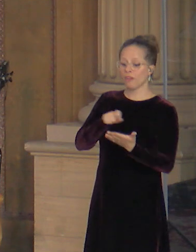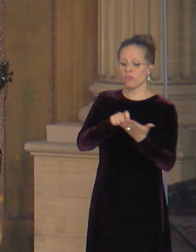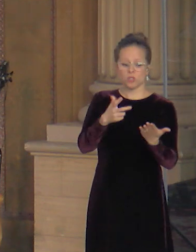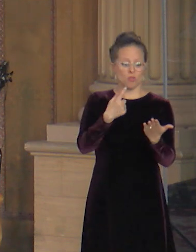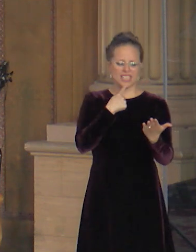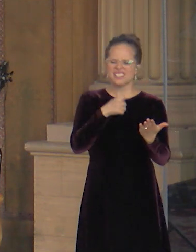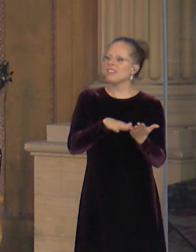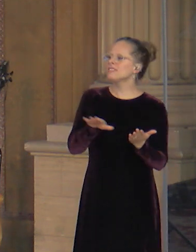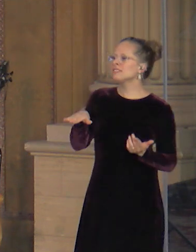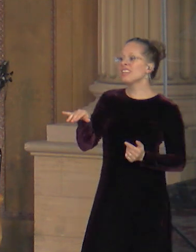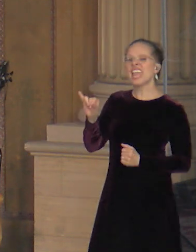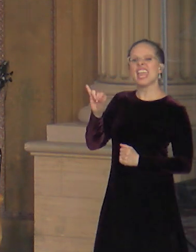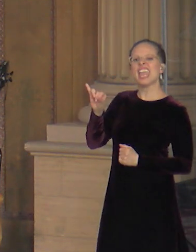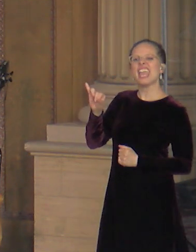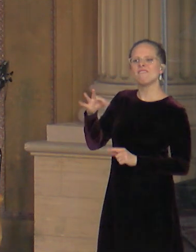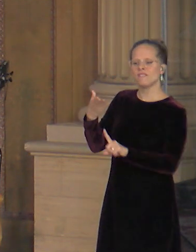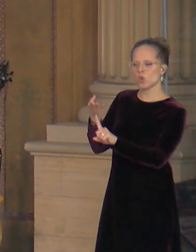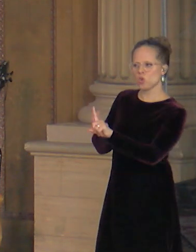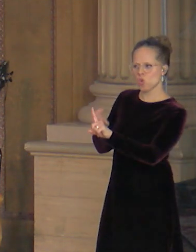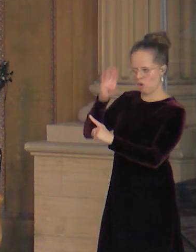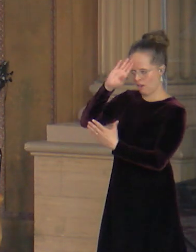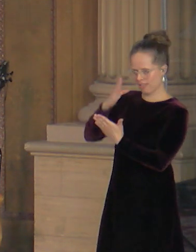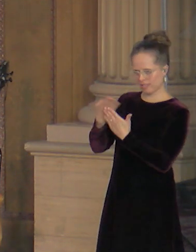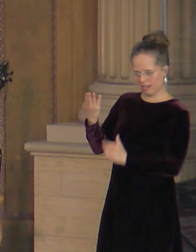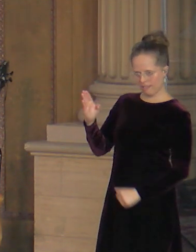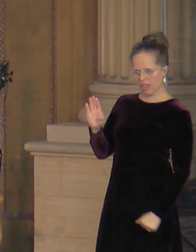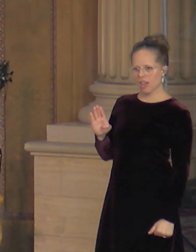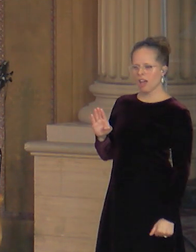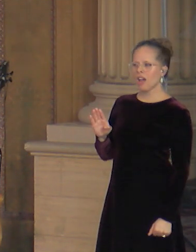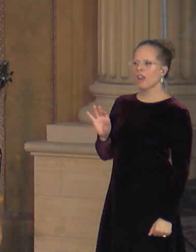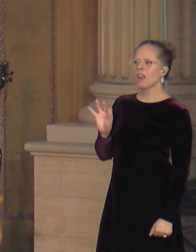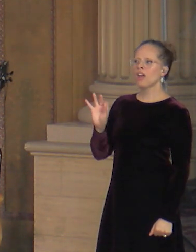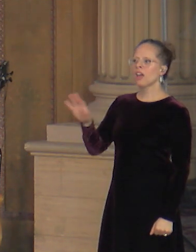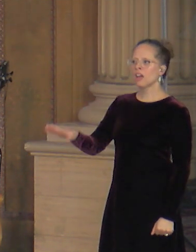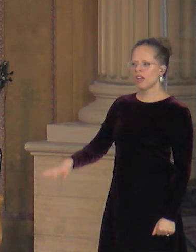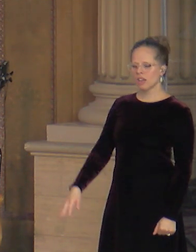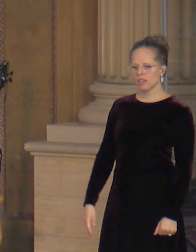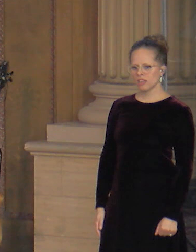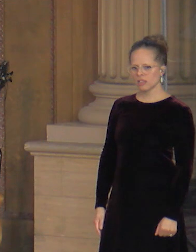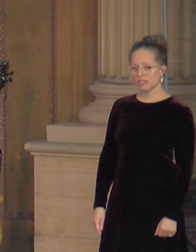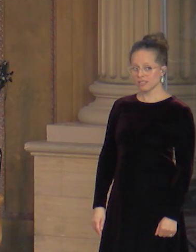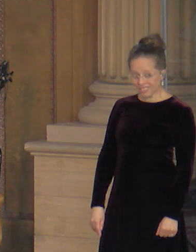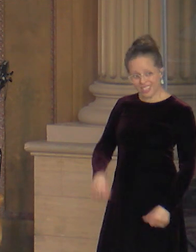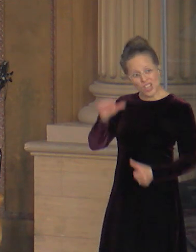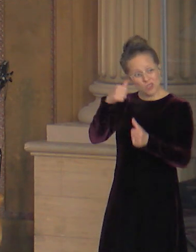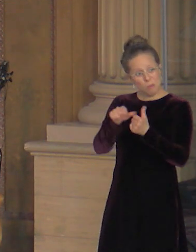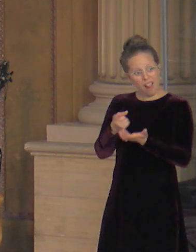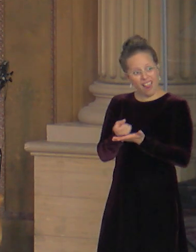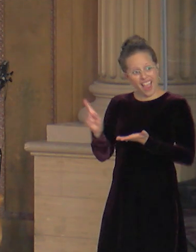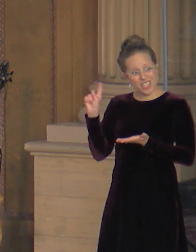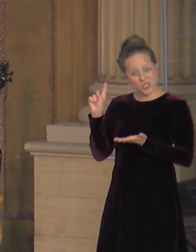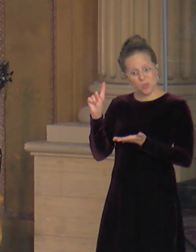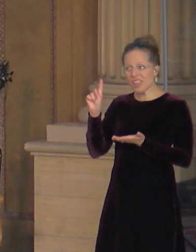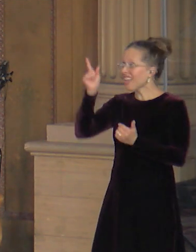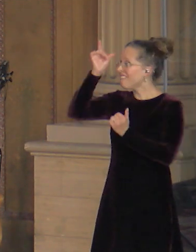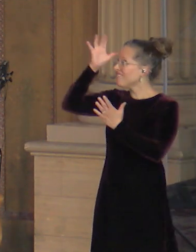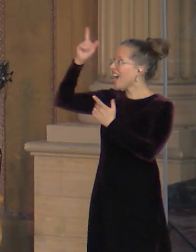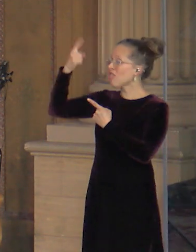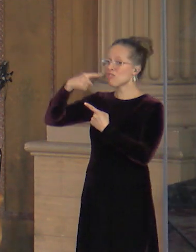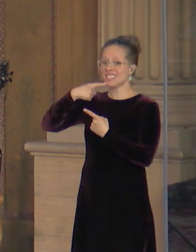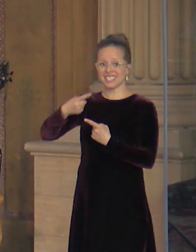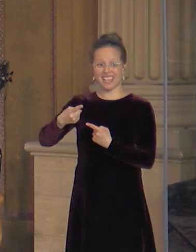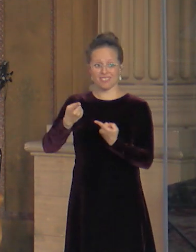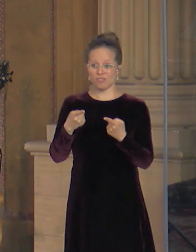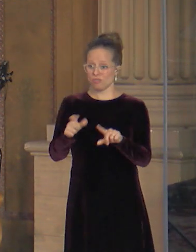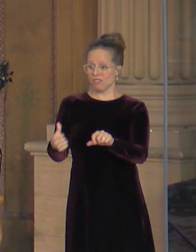by saying if you are the son of God remember last week's passage what the father said at Jesus's